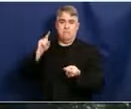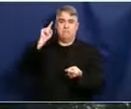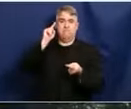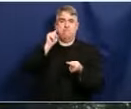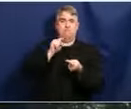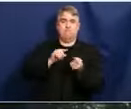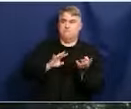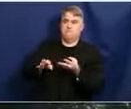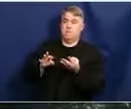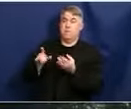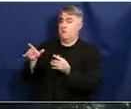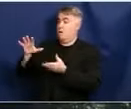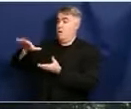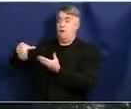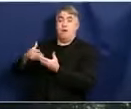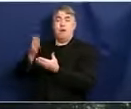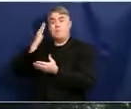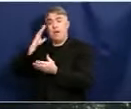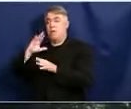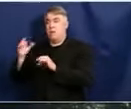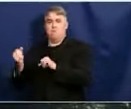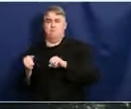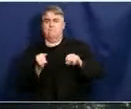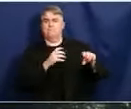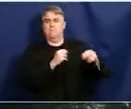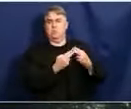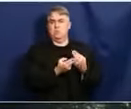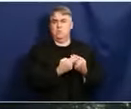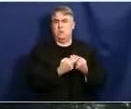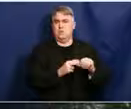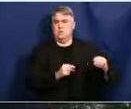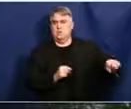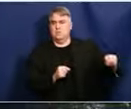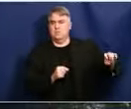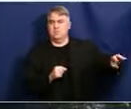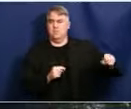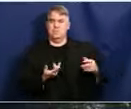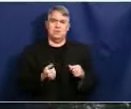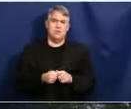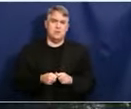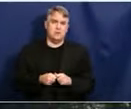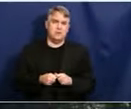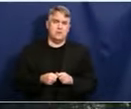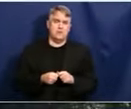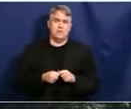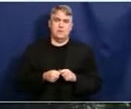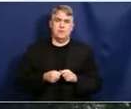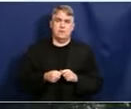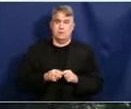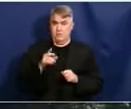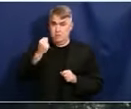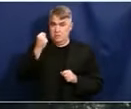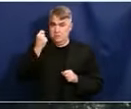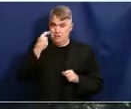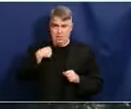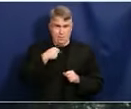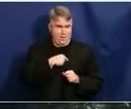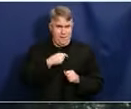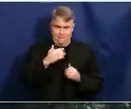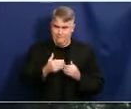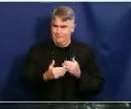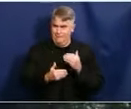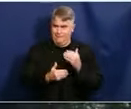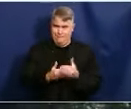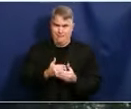event that we need it again. But there's been zero patients there, and the strain on our healthcare system is much less. And so that is a positive effort.